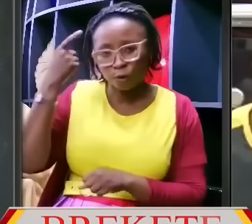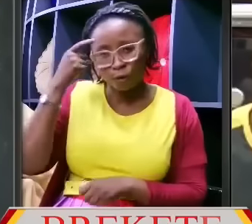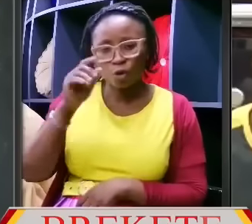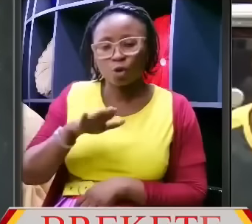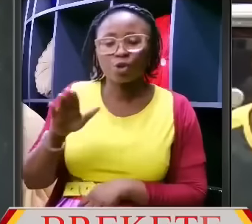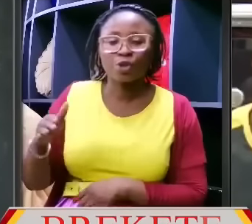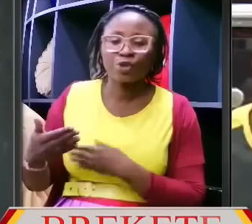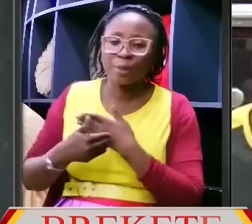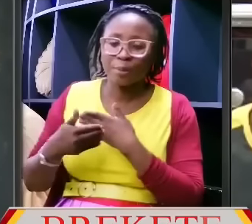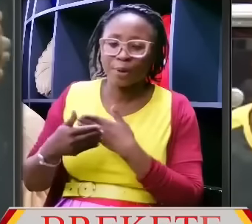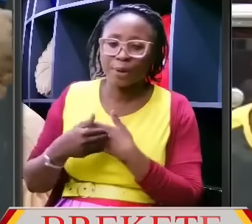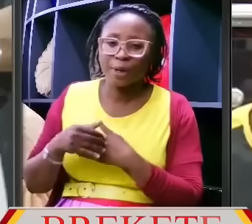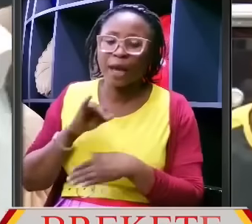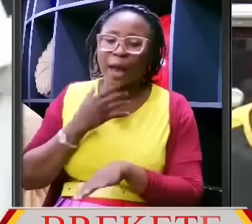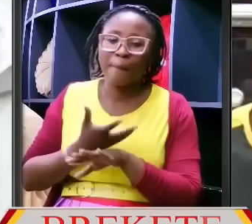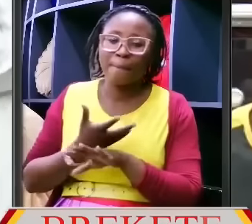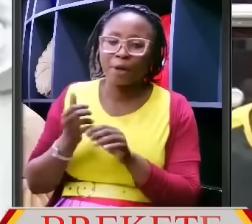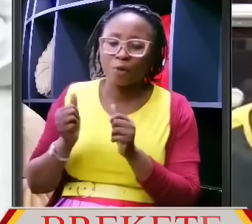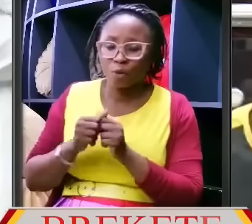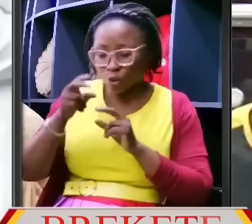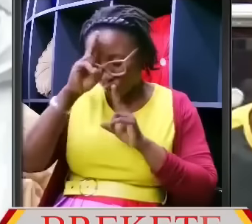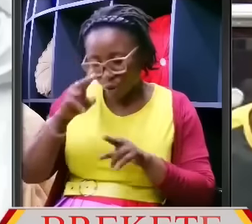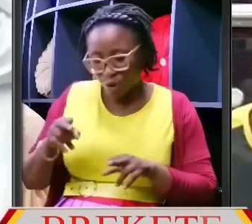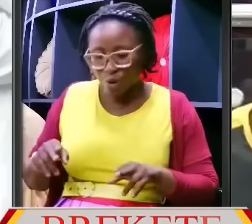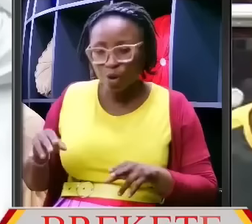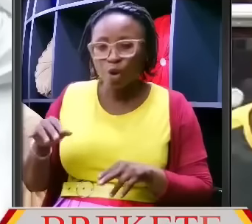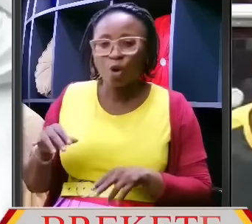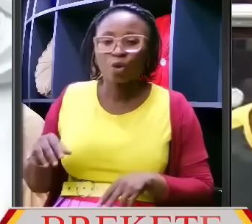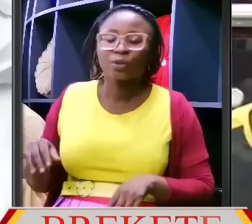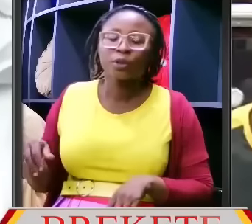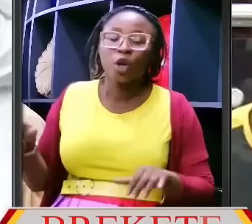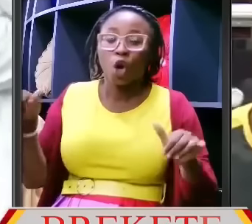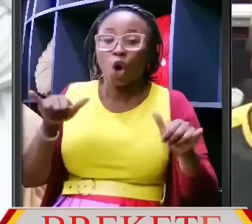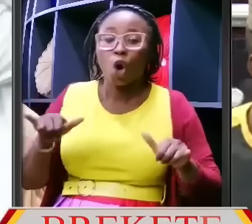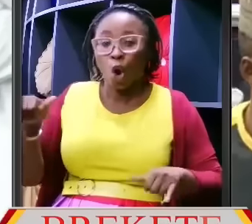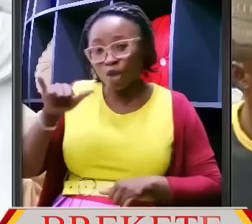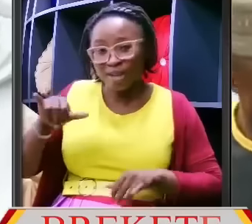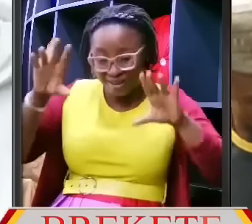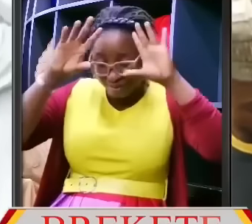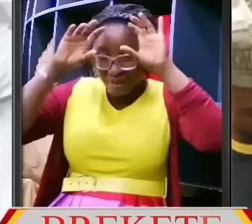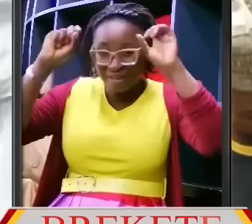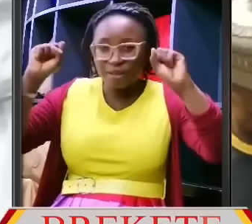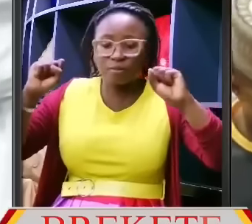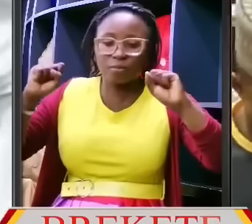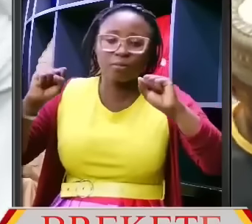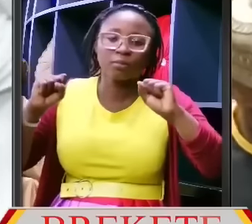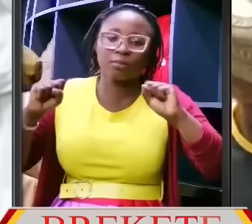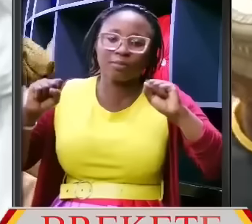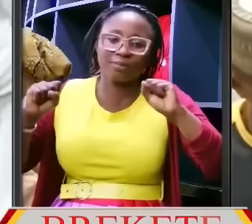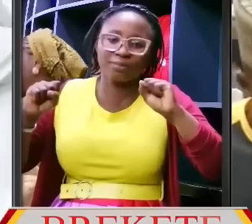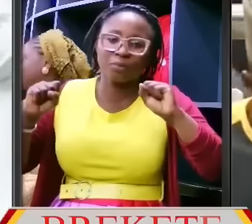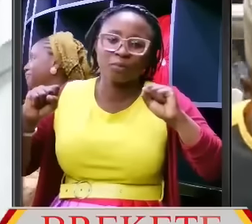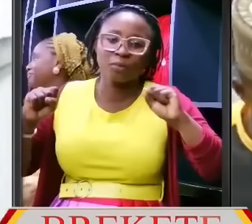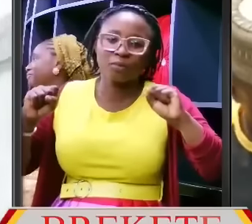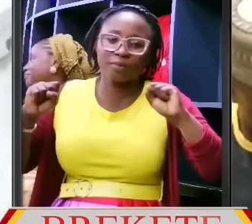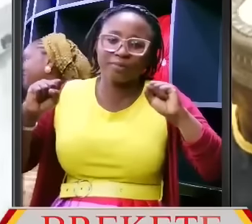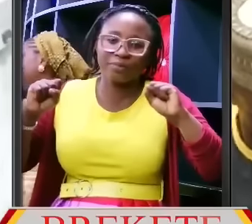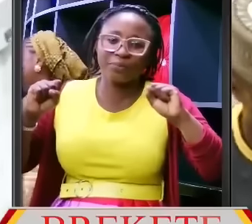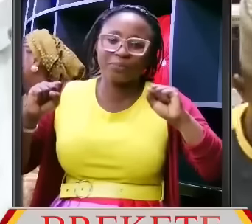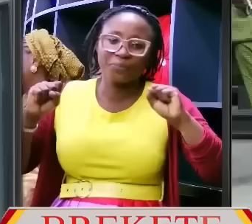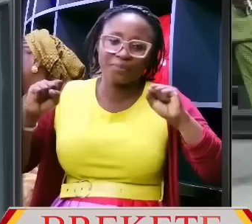children behind. I plead with the Honorable President. Ordinary. To Ordinary President, sorry. Honorable Native.